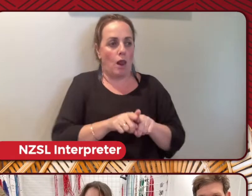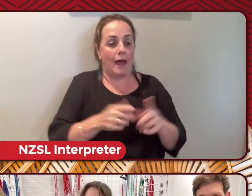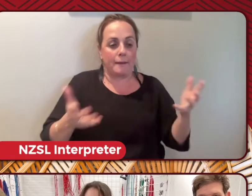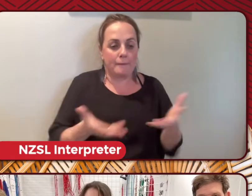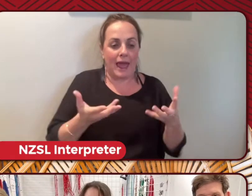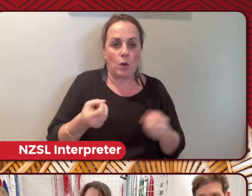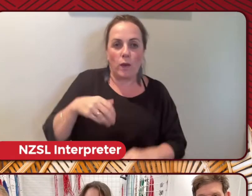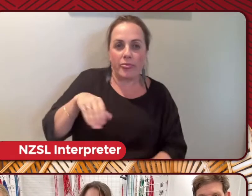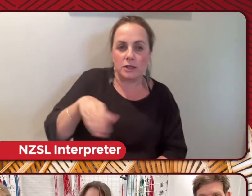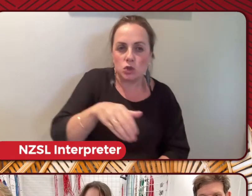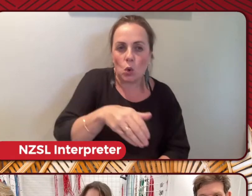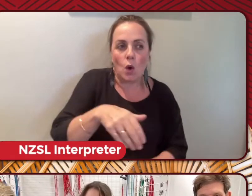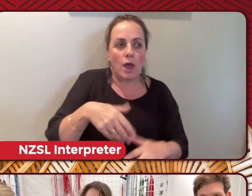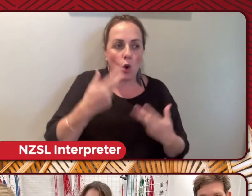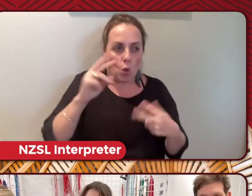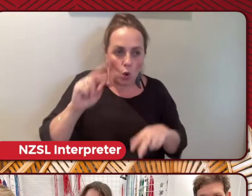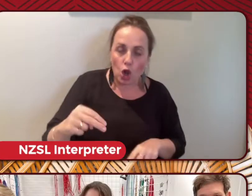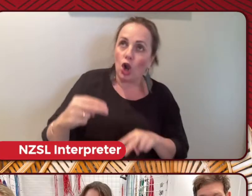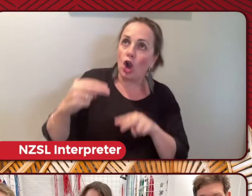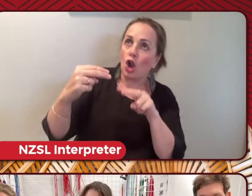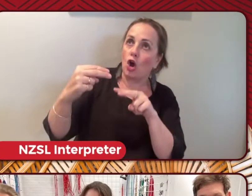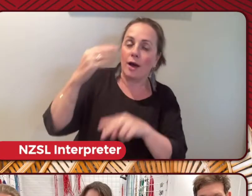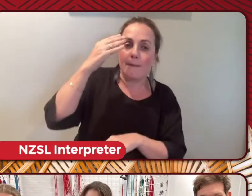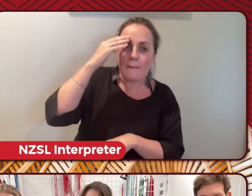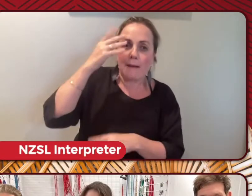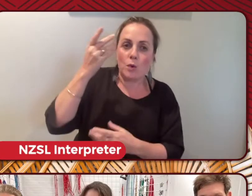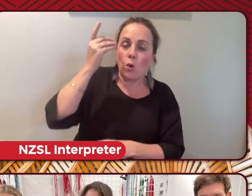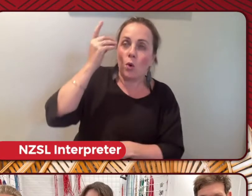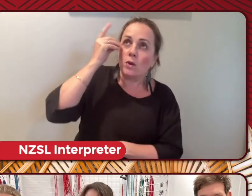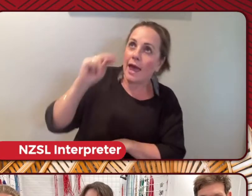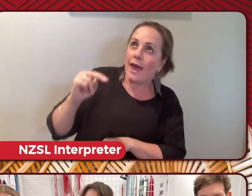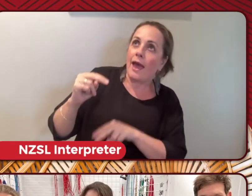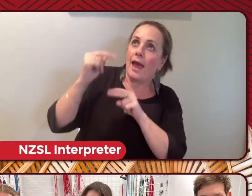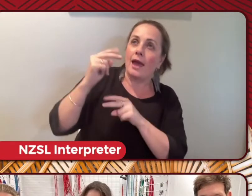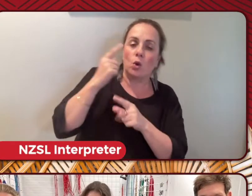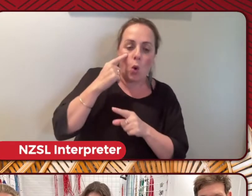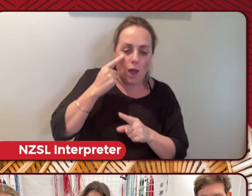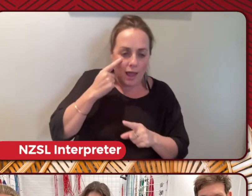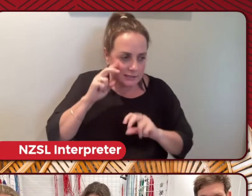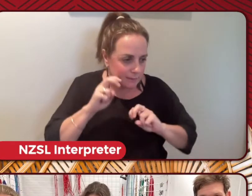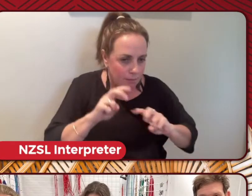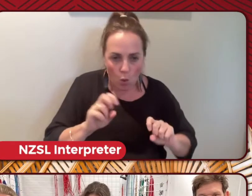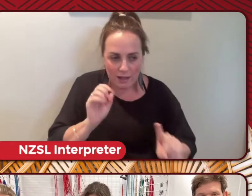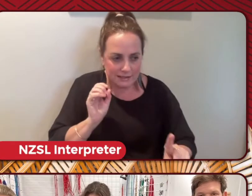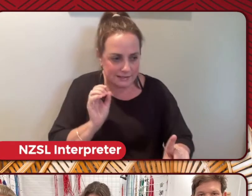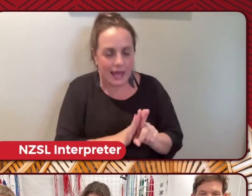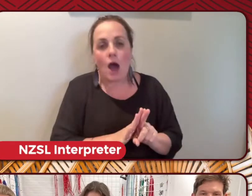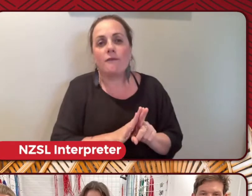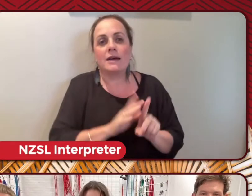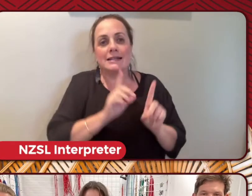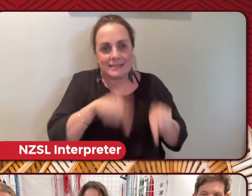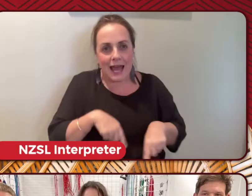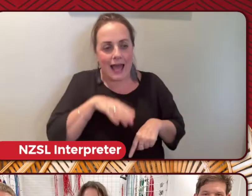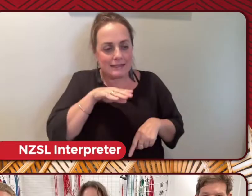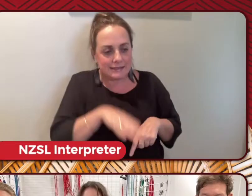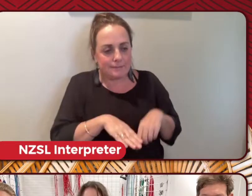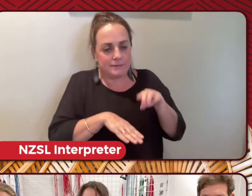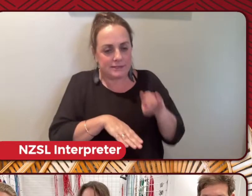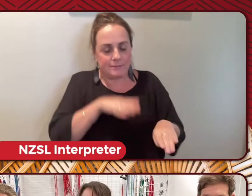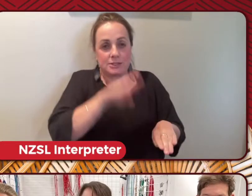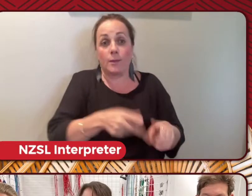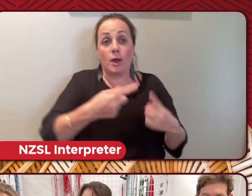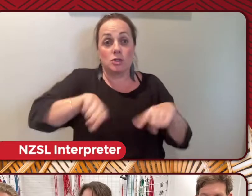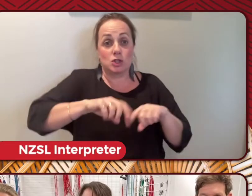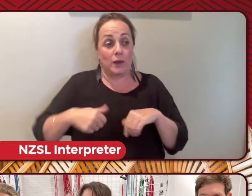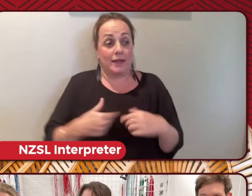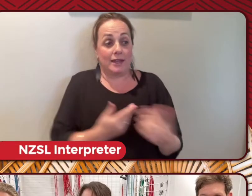they can look at mum or dad, or they can start exploring for themselves. So it's this wonderful opportunity that we get to provide